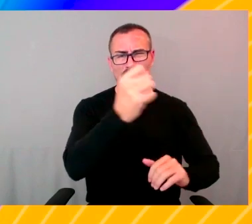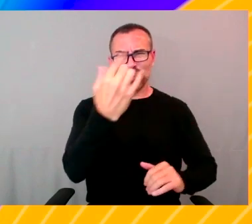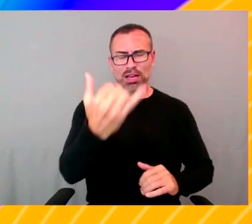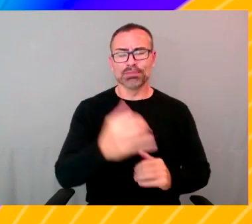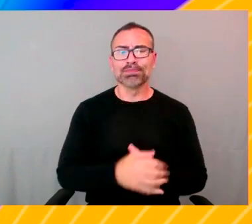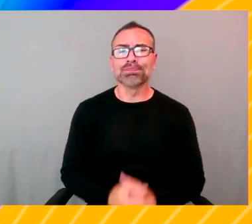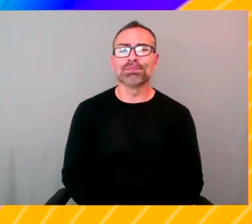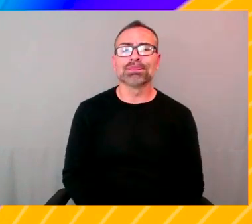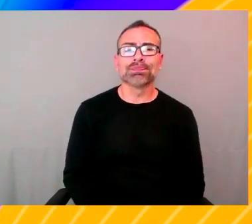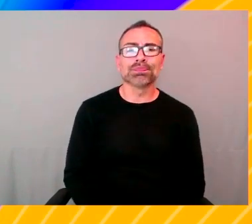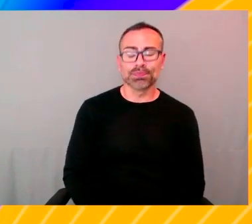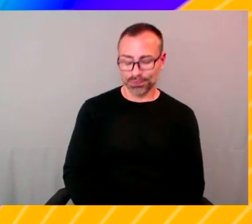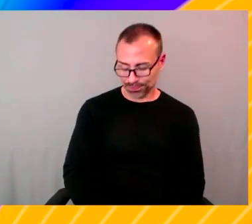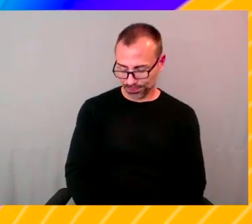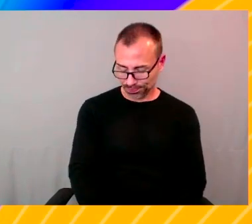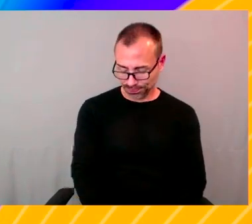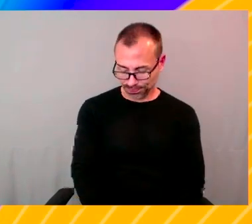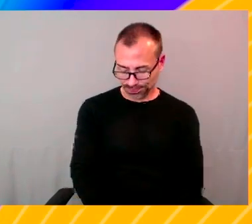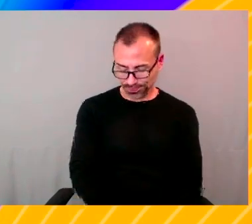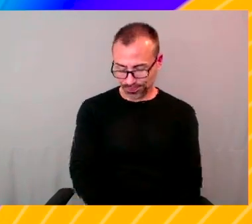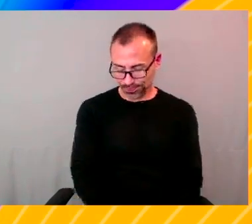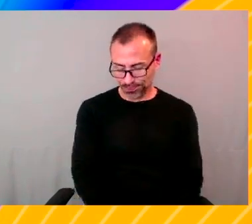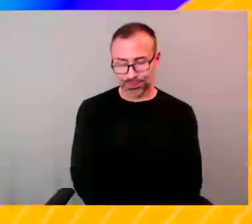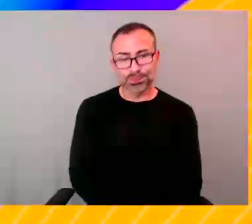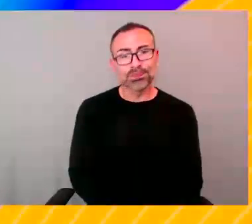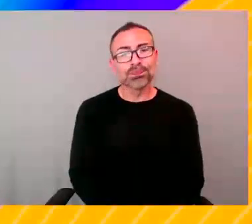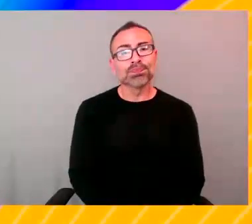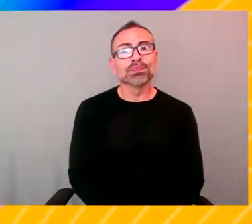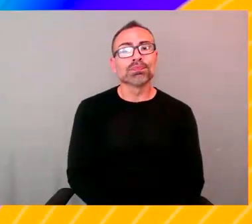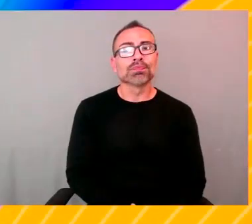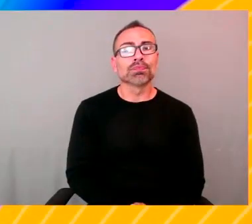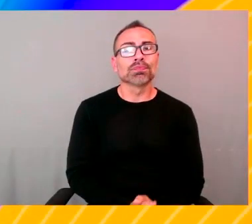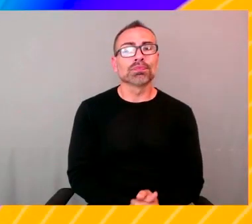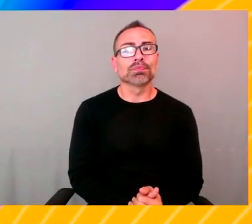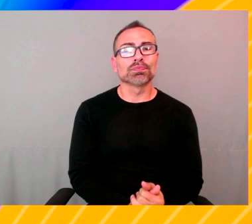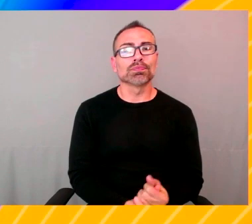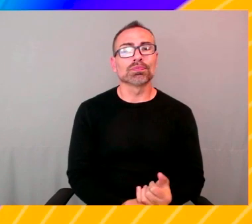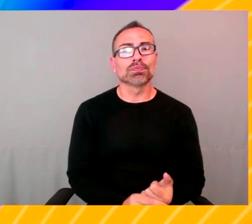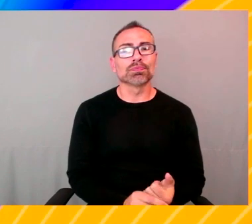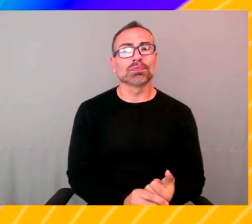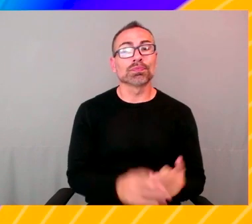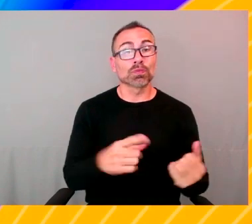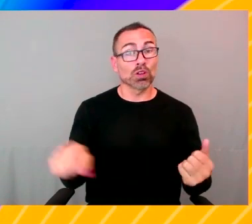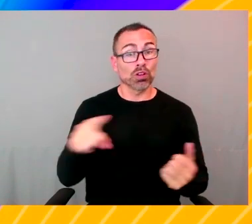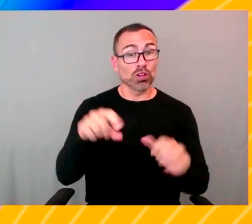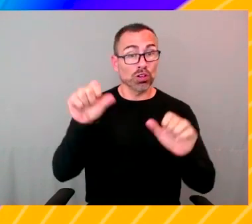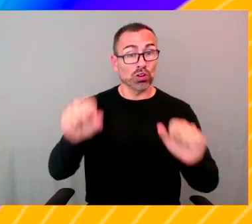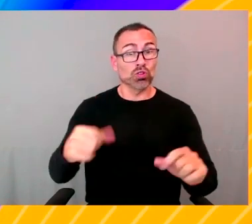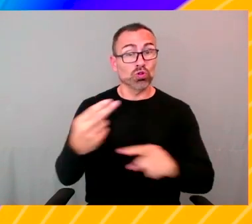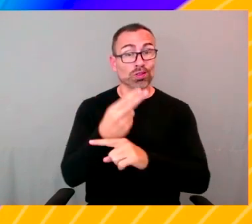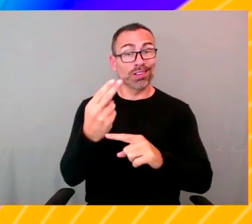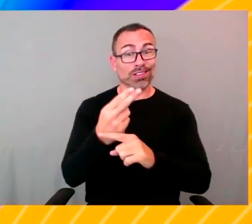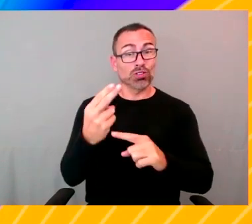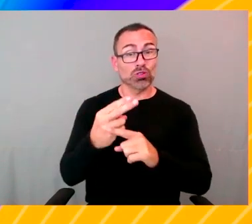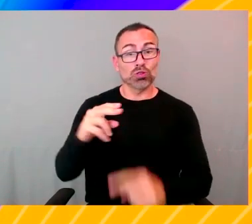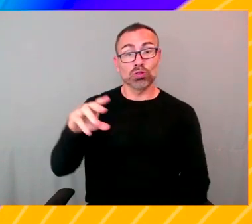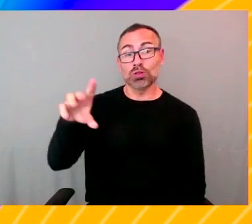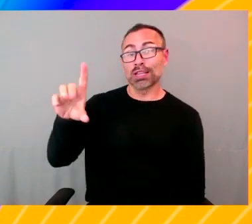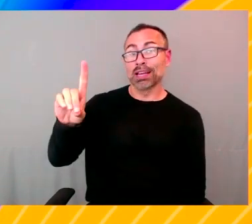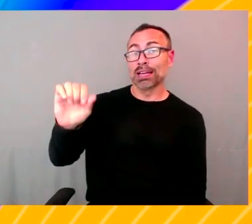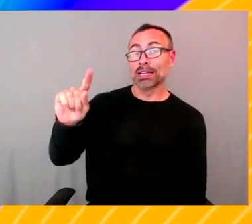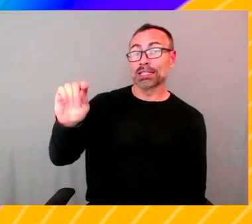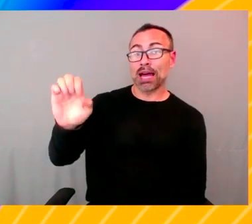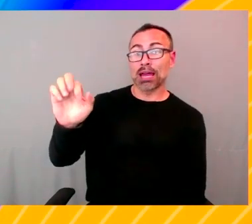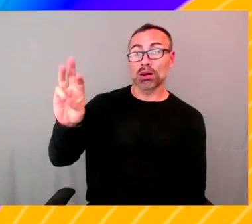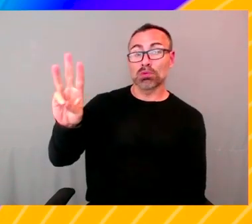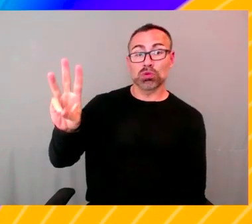So, like I said earlier, we also allow you to use DataBrew recipes in code-based jobs. And one of the things that we do